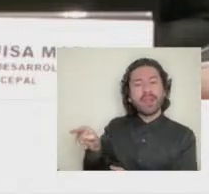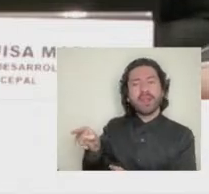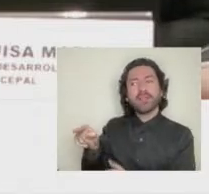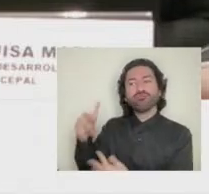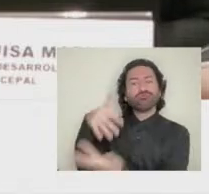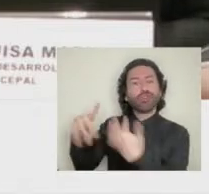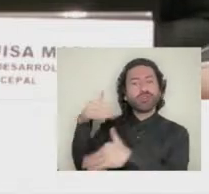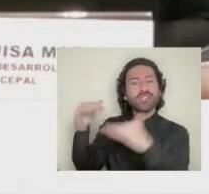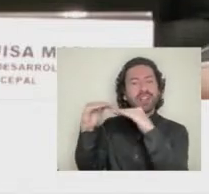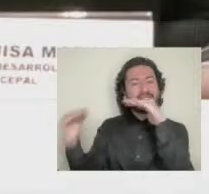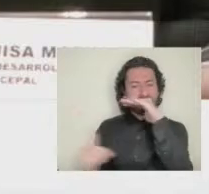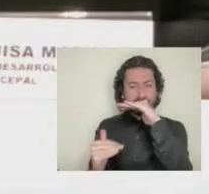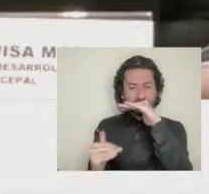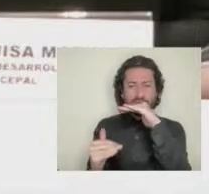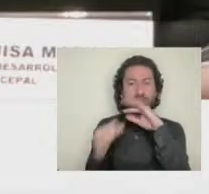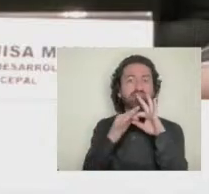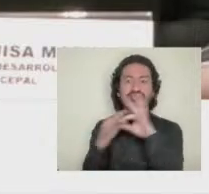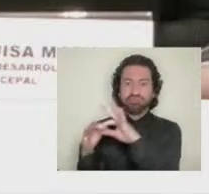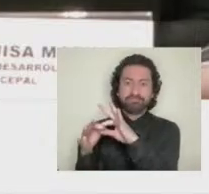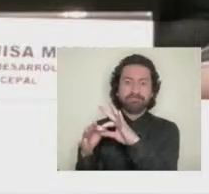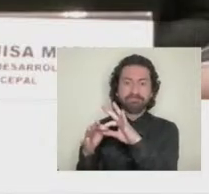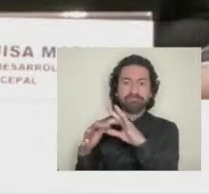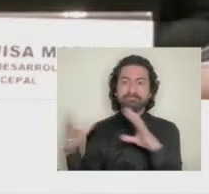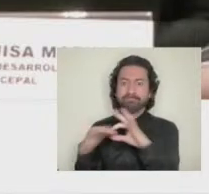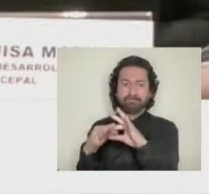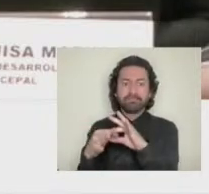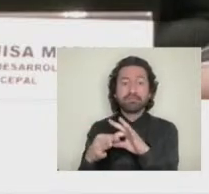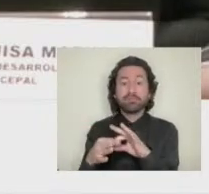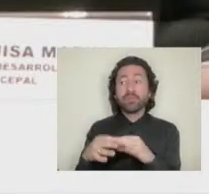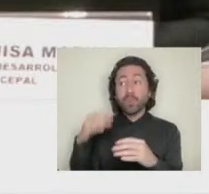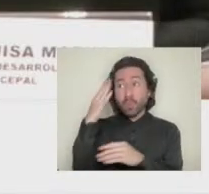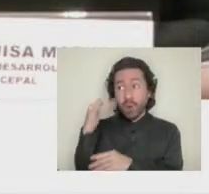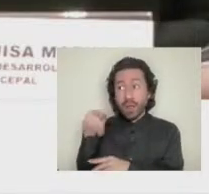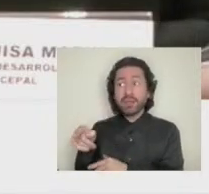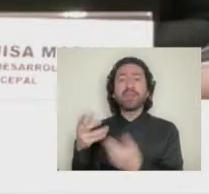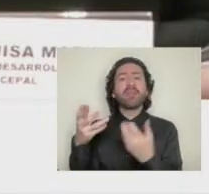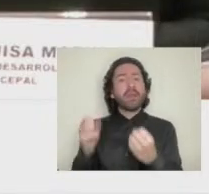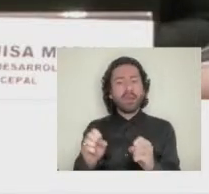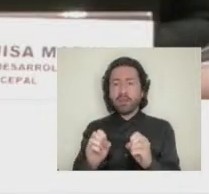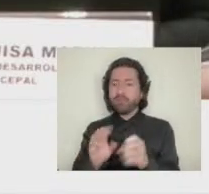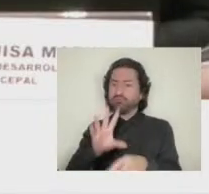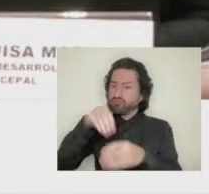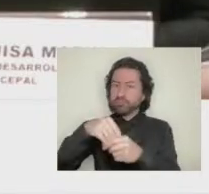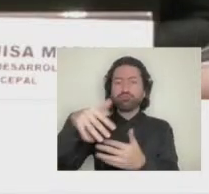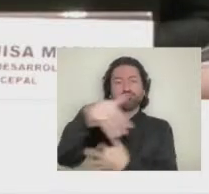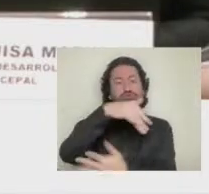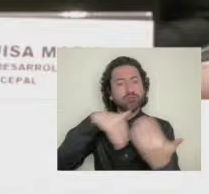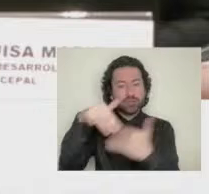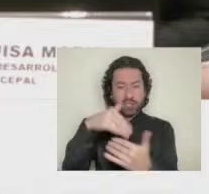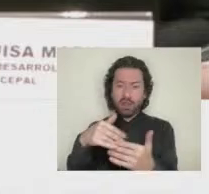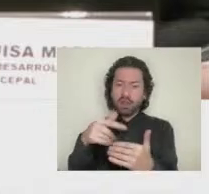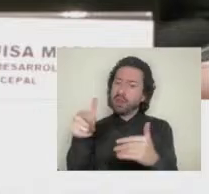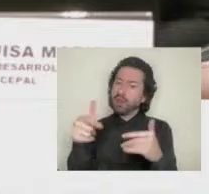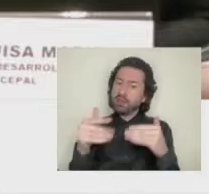social inequality determinants, and that reproduced in keeping